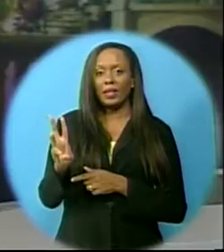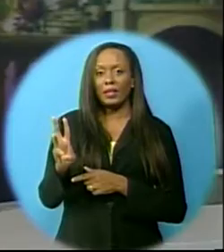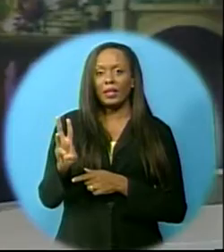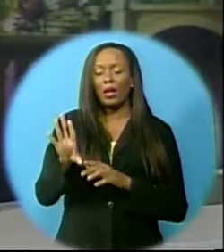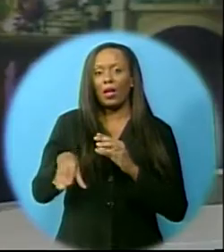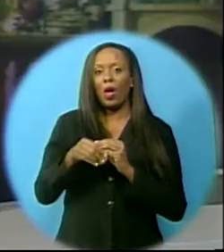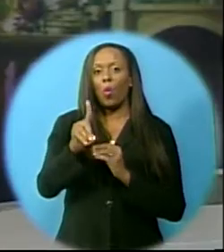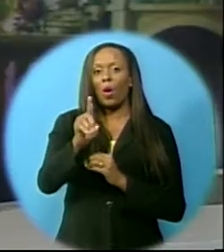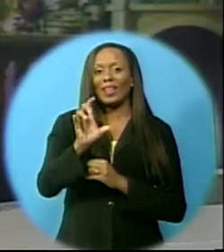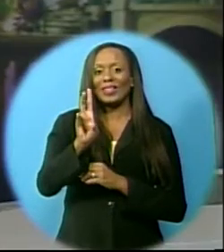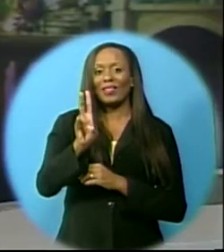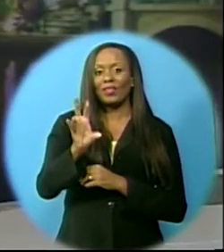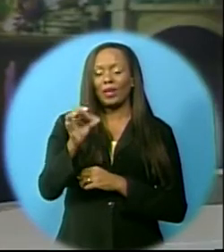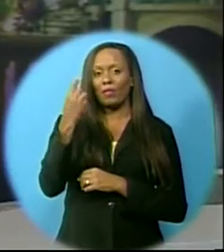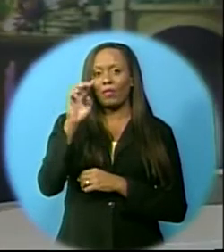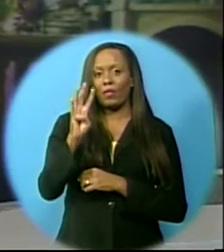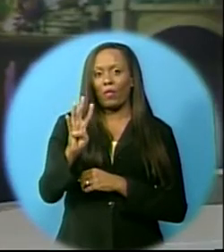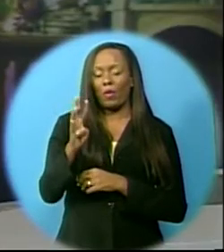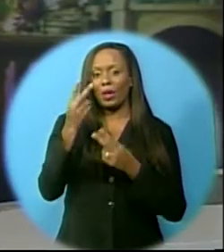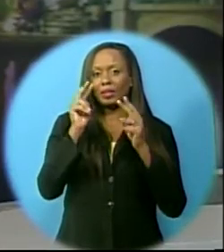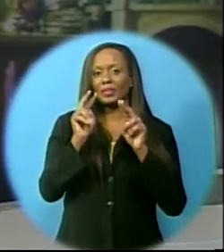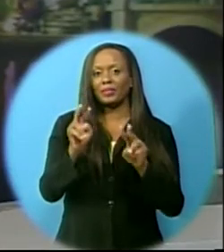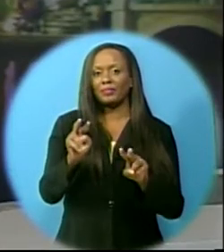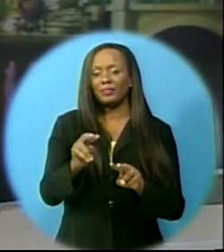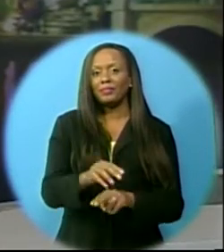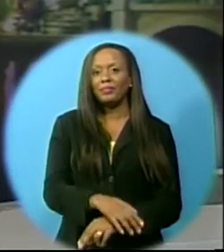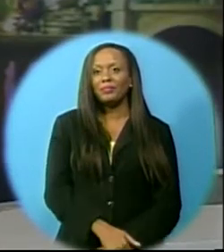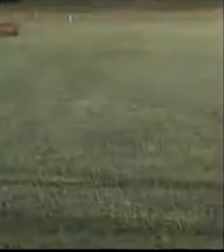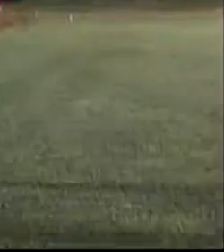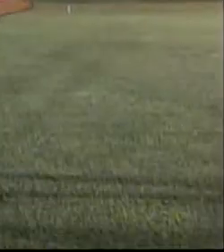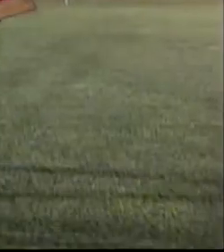of 179 for 4. Sean Green reports.